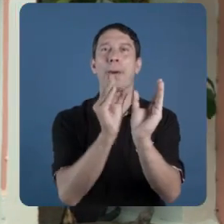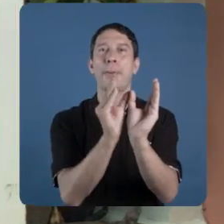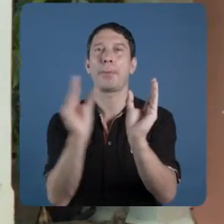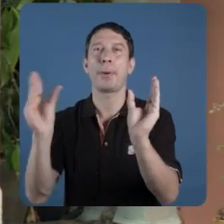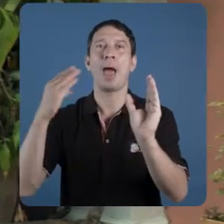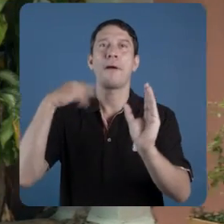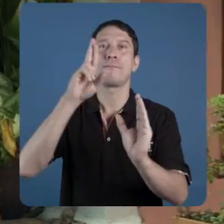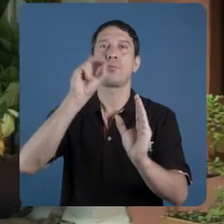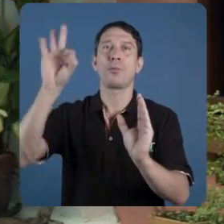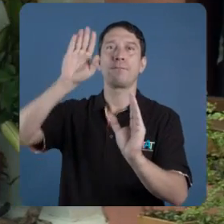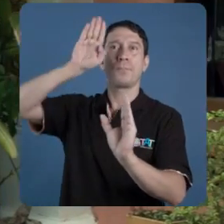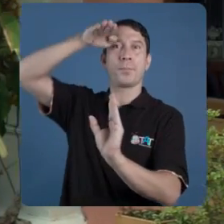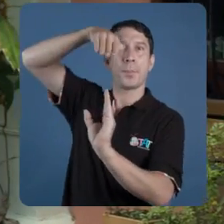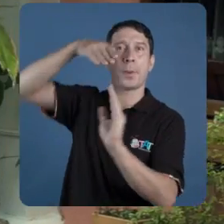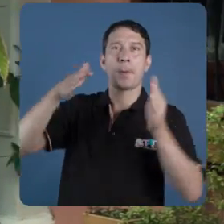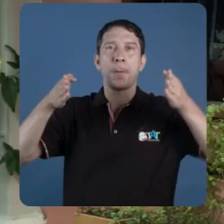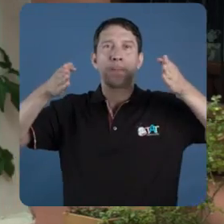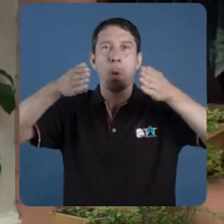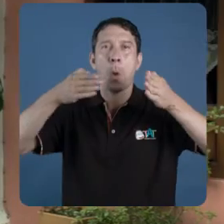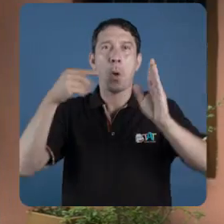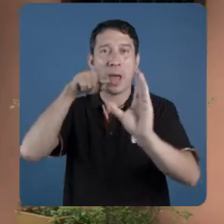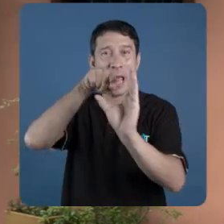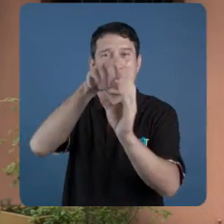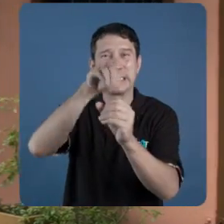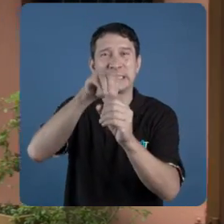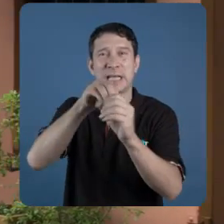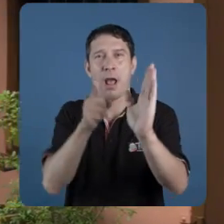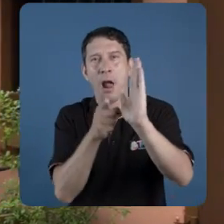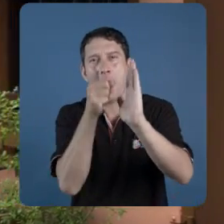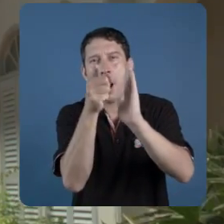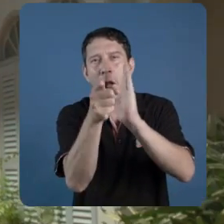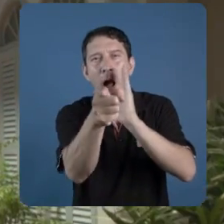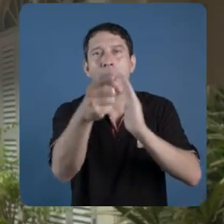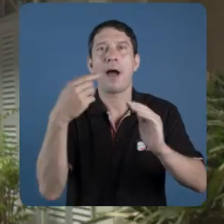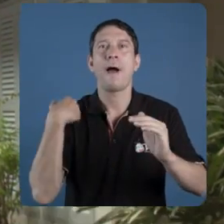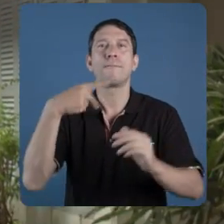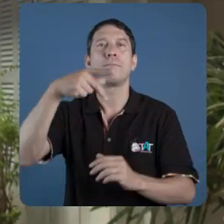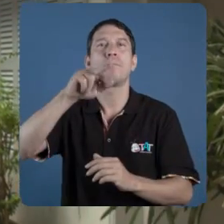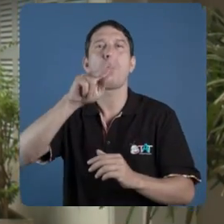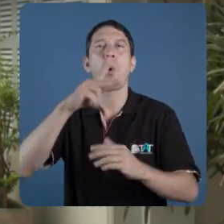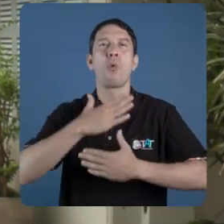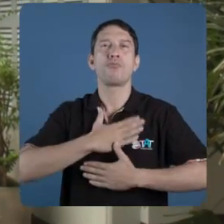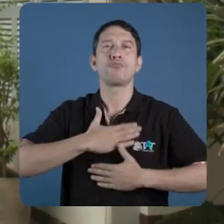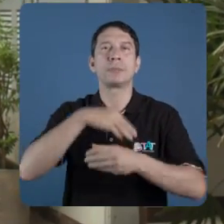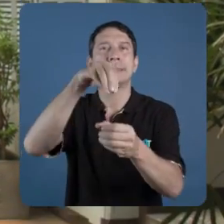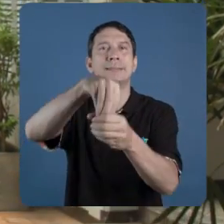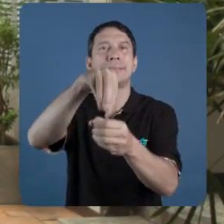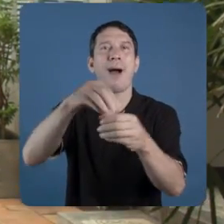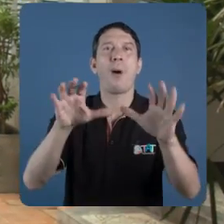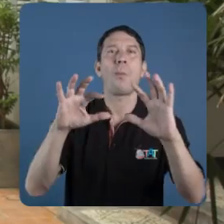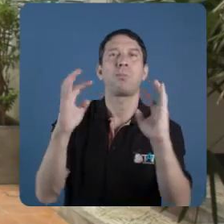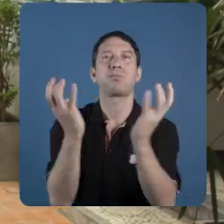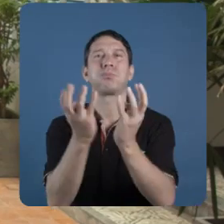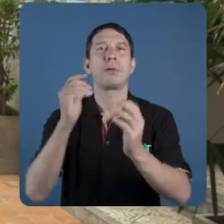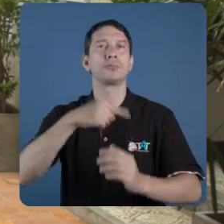roof sections hover over arcades. Typical of a shophouse, internal courtyards hidden within are intimate places of respite